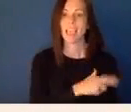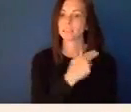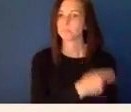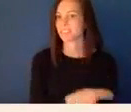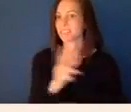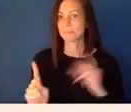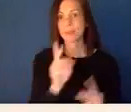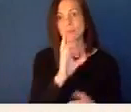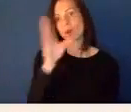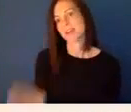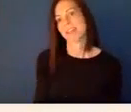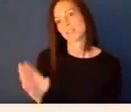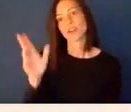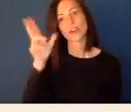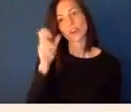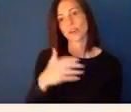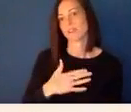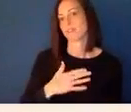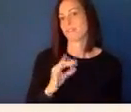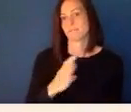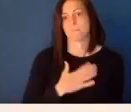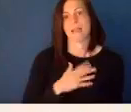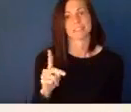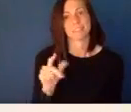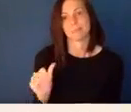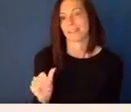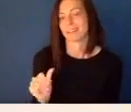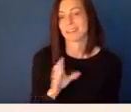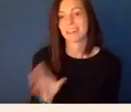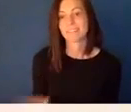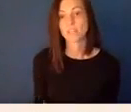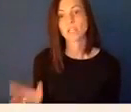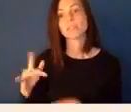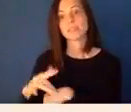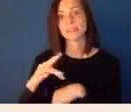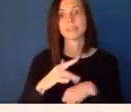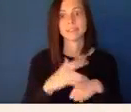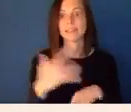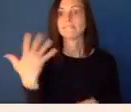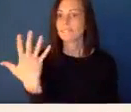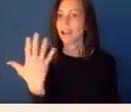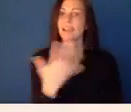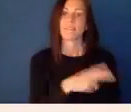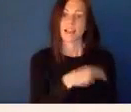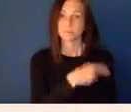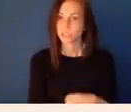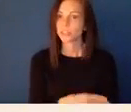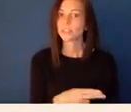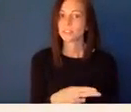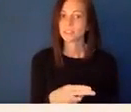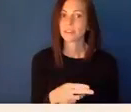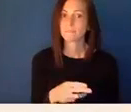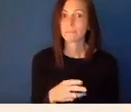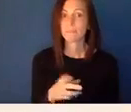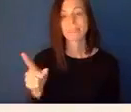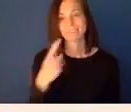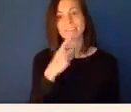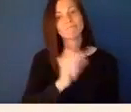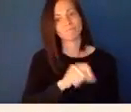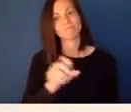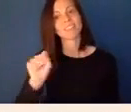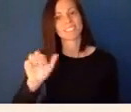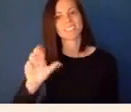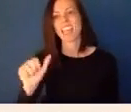what arthrogryposis was. And so we went to 5 different hospitals, and they said, yep, Sarah's never going to be able to